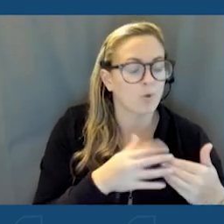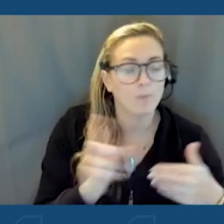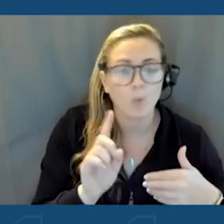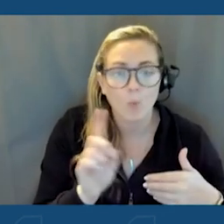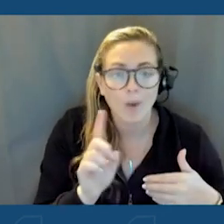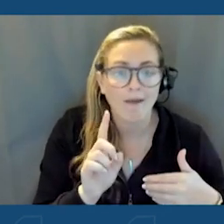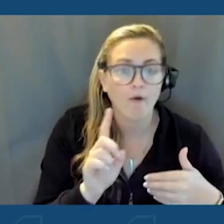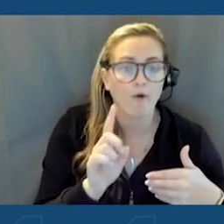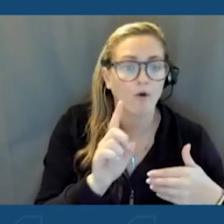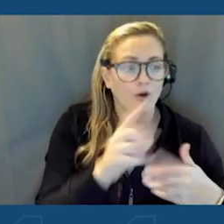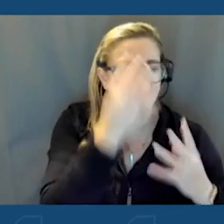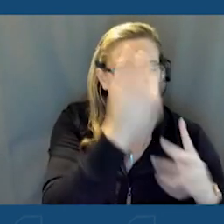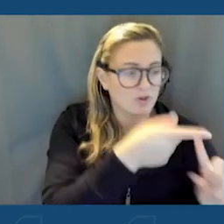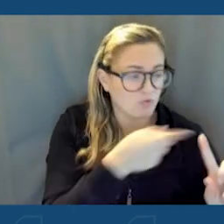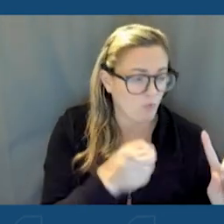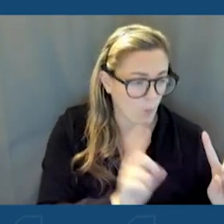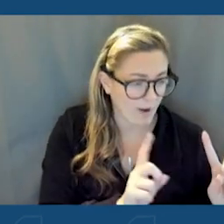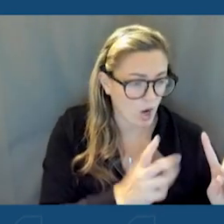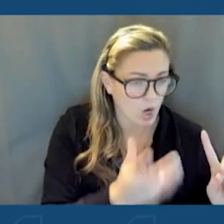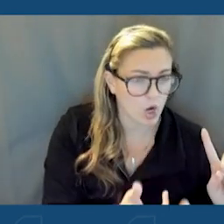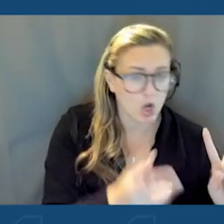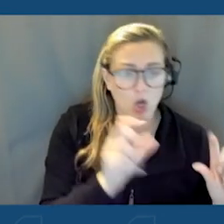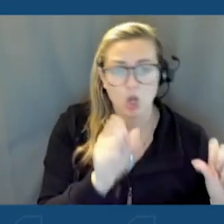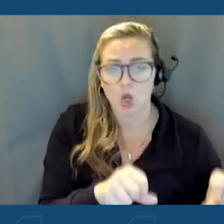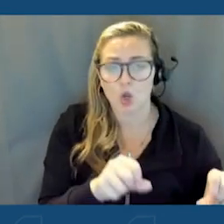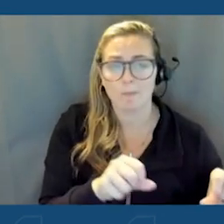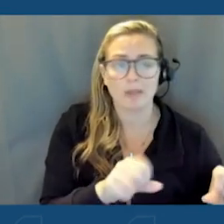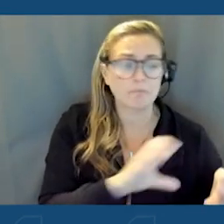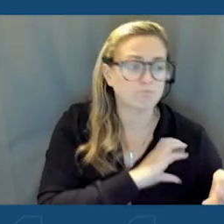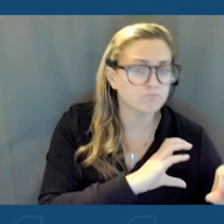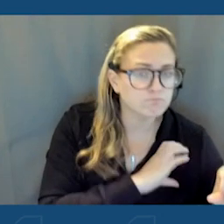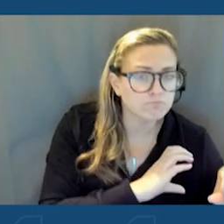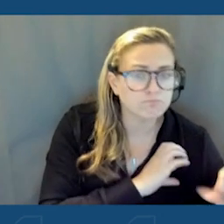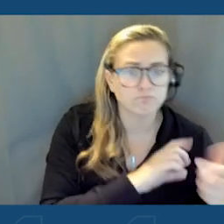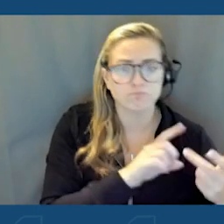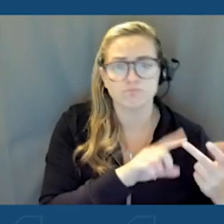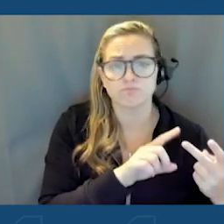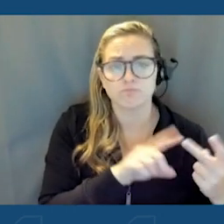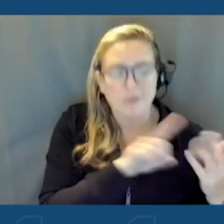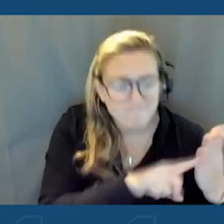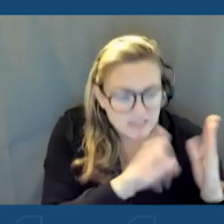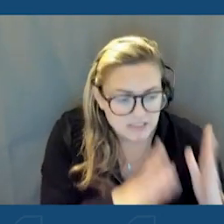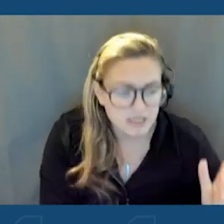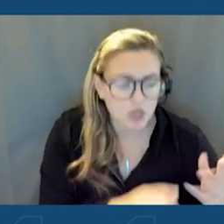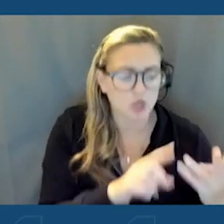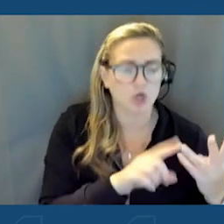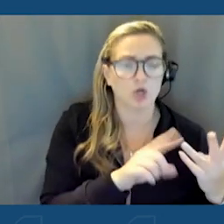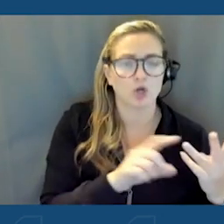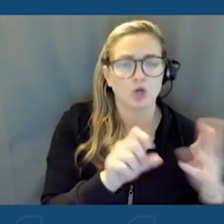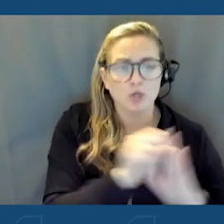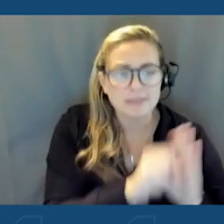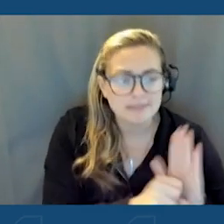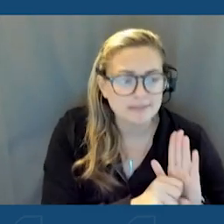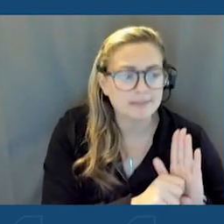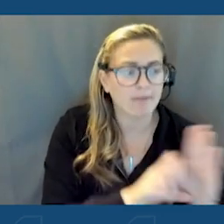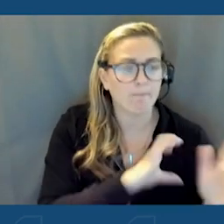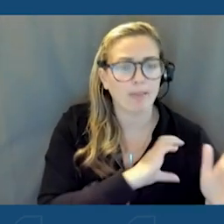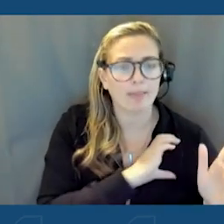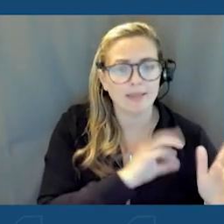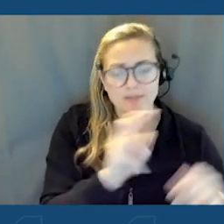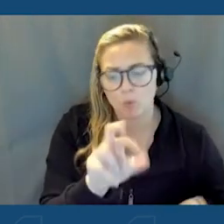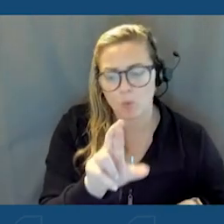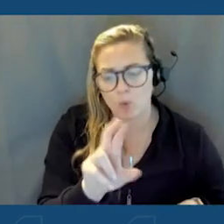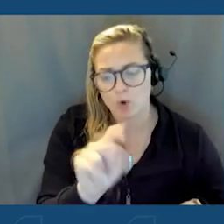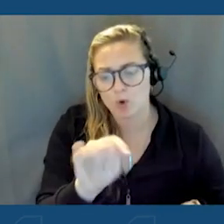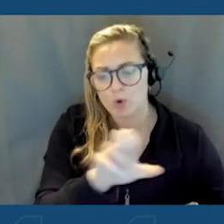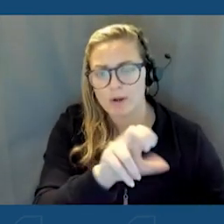initial information was, whether it was a trooper on the street, an investigator in Watertown, a state police investigator in Watertown, or a